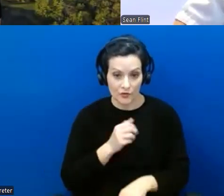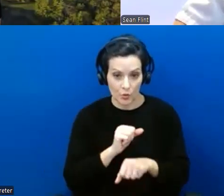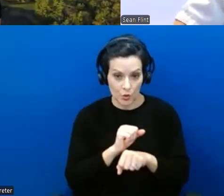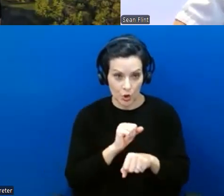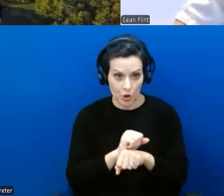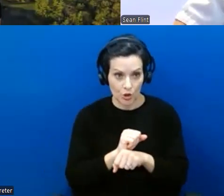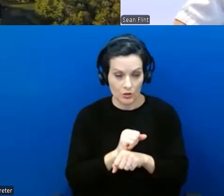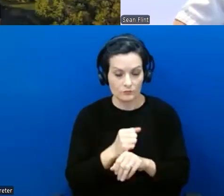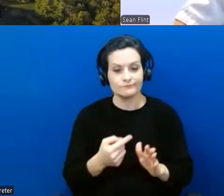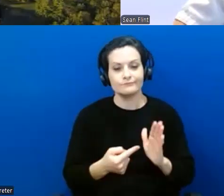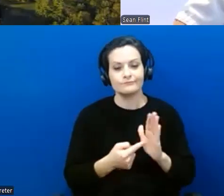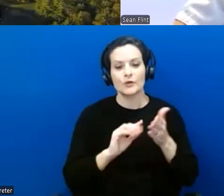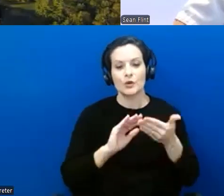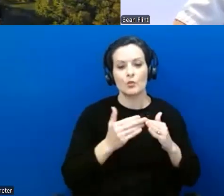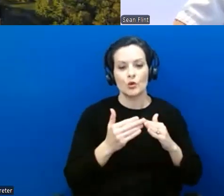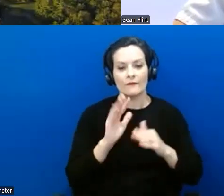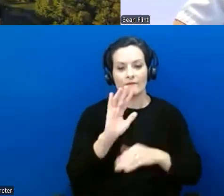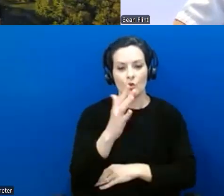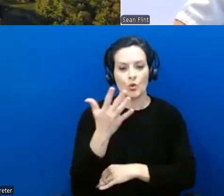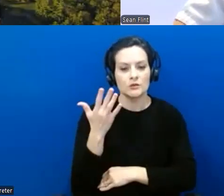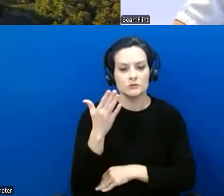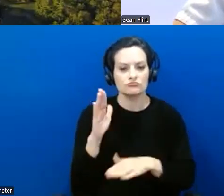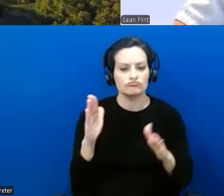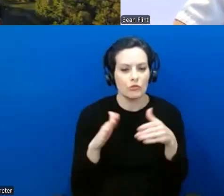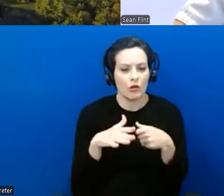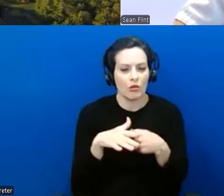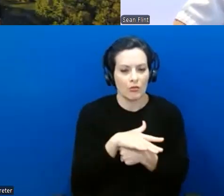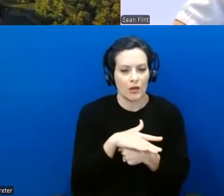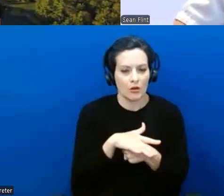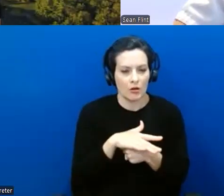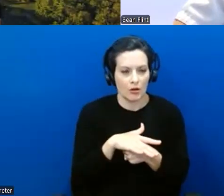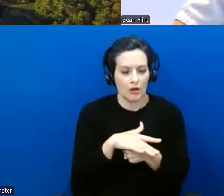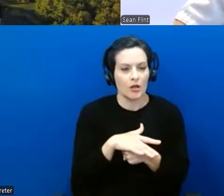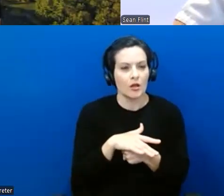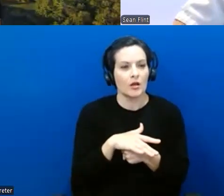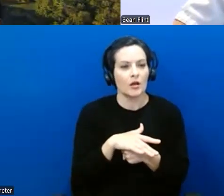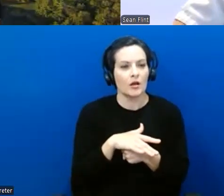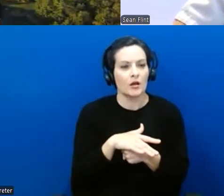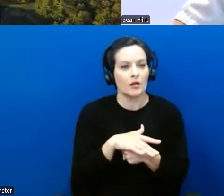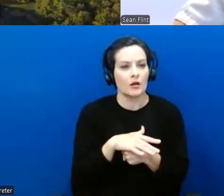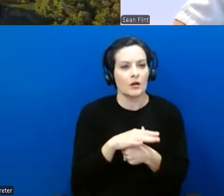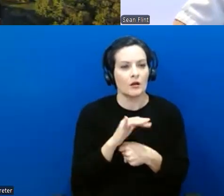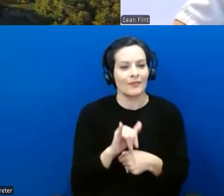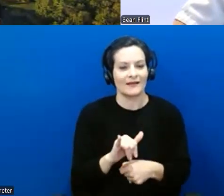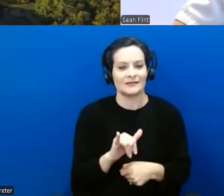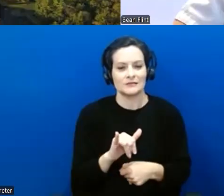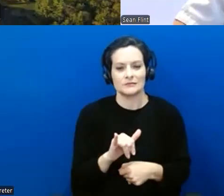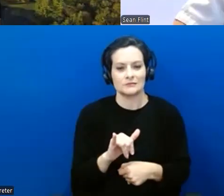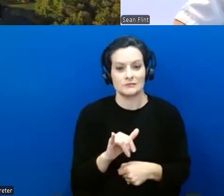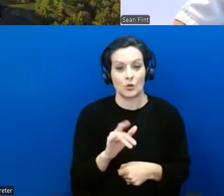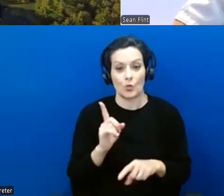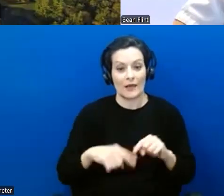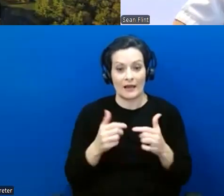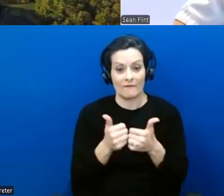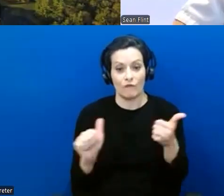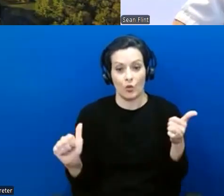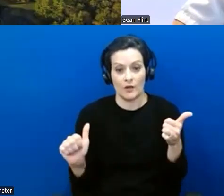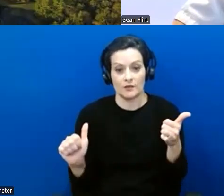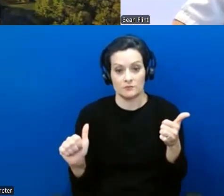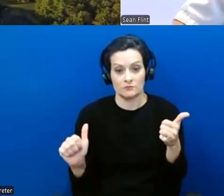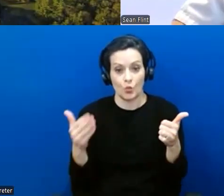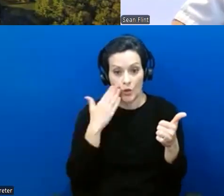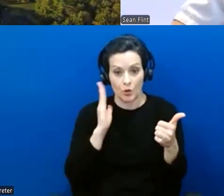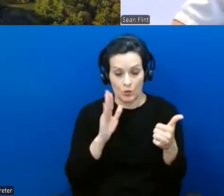case on these community forests in these very small communities, to make it unavoidable, to really recognize that